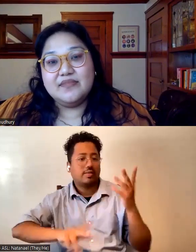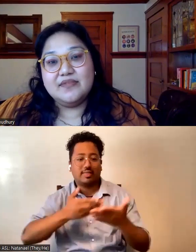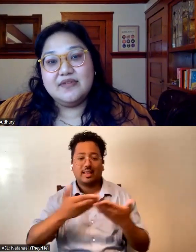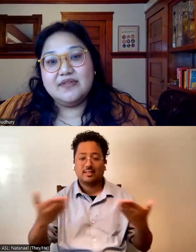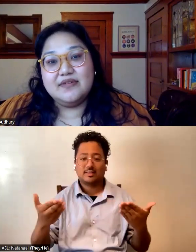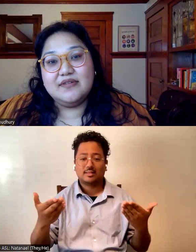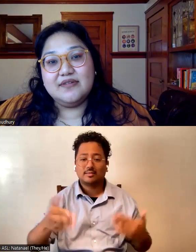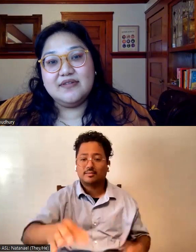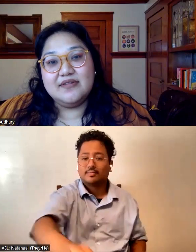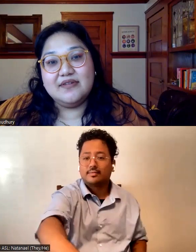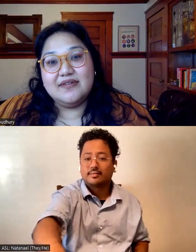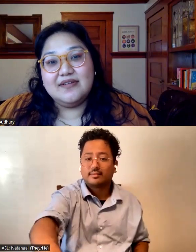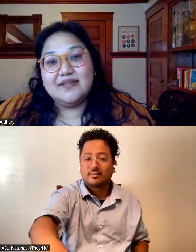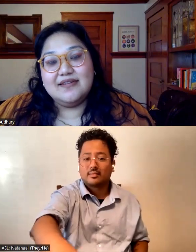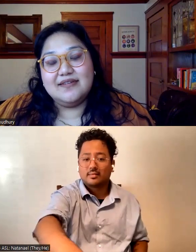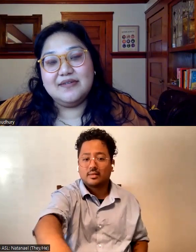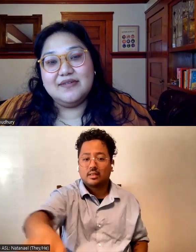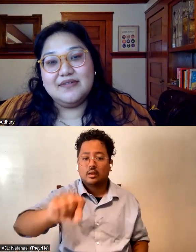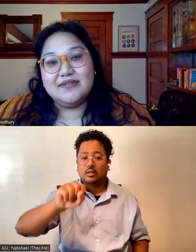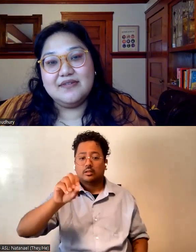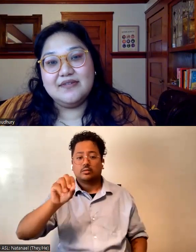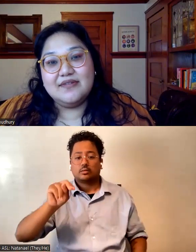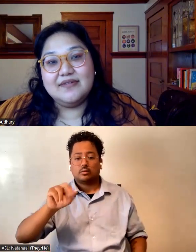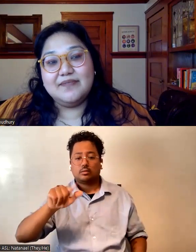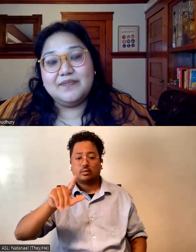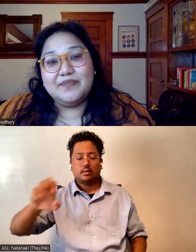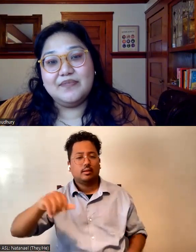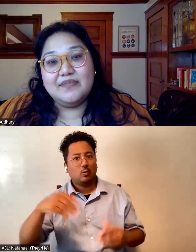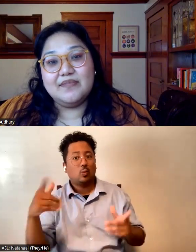Okay, I have to jump forward and I have to ask the big question.